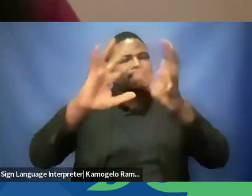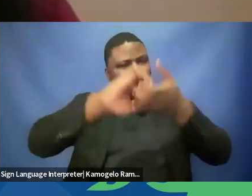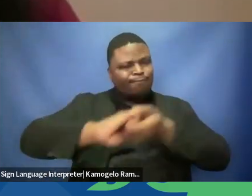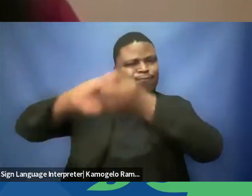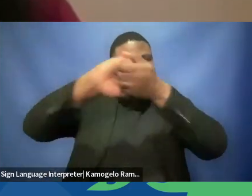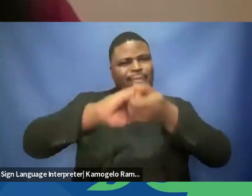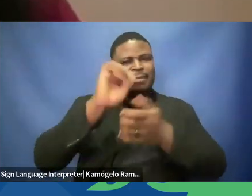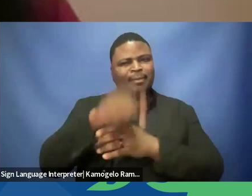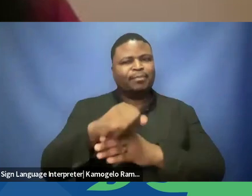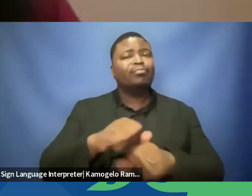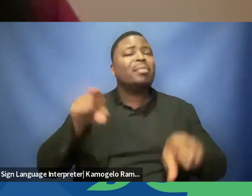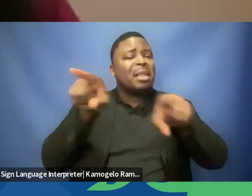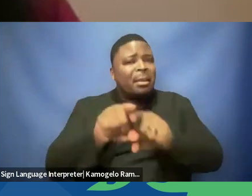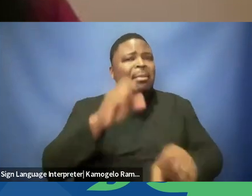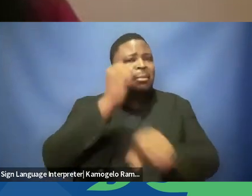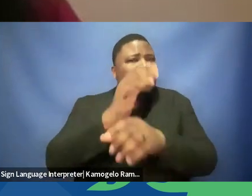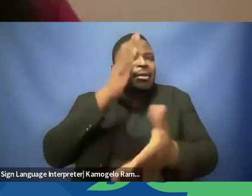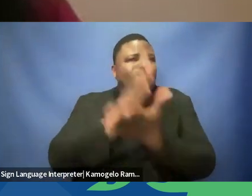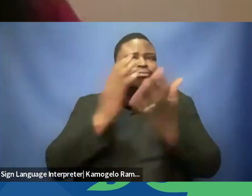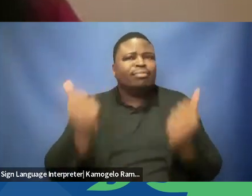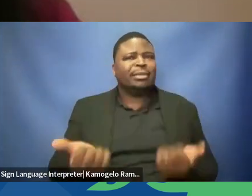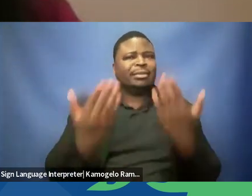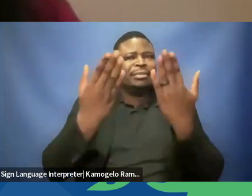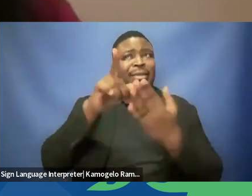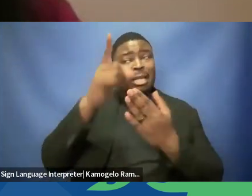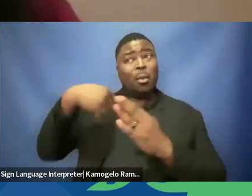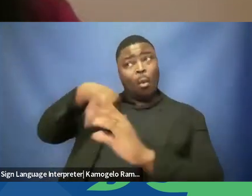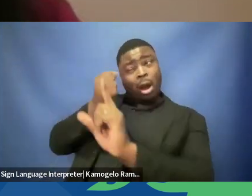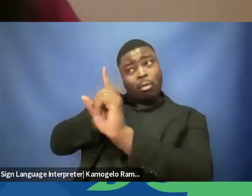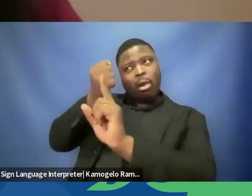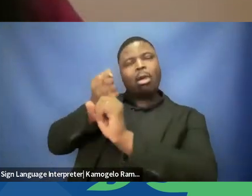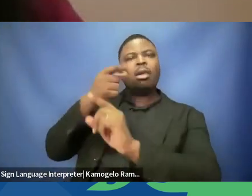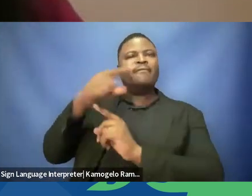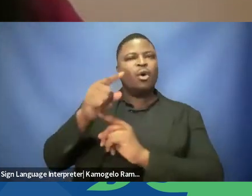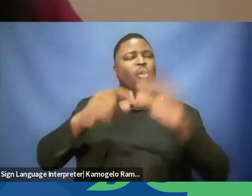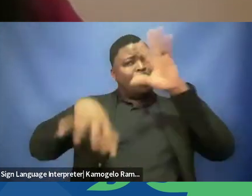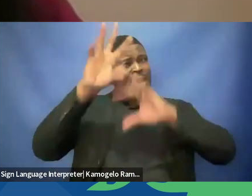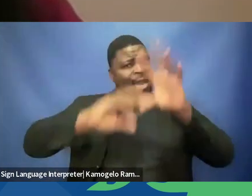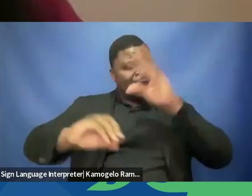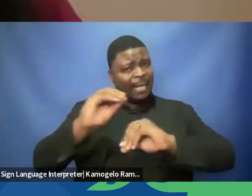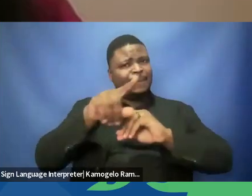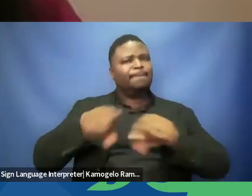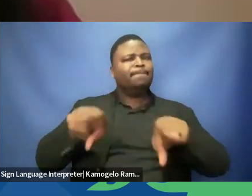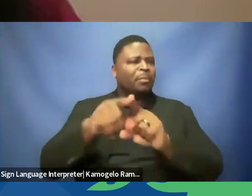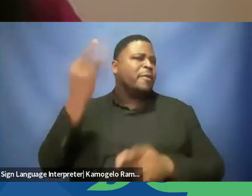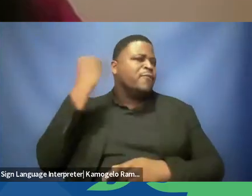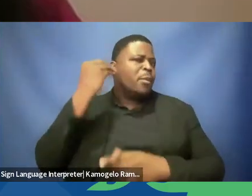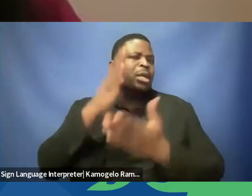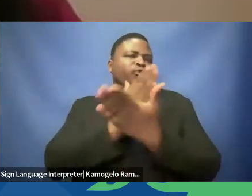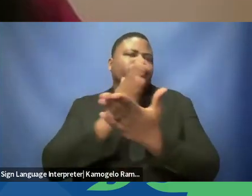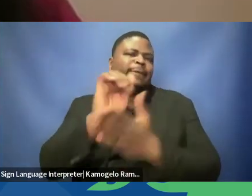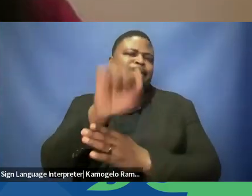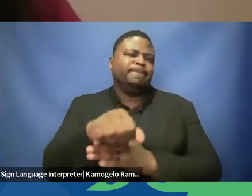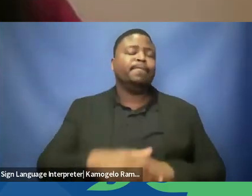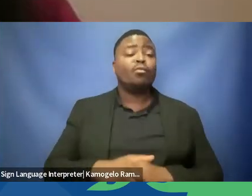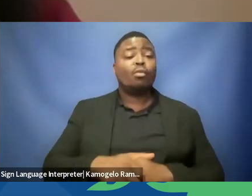to services, and advocate learning and sharing collectively. NACOSA, through its work with several